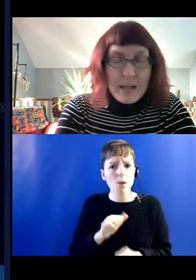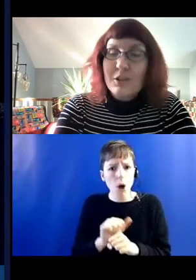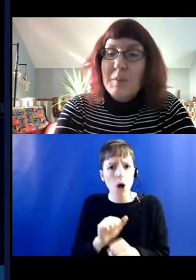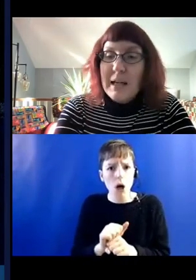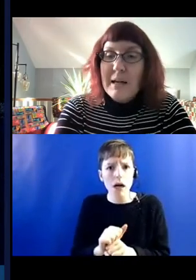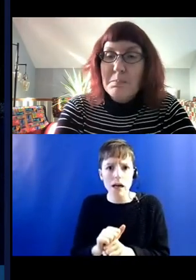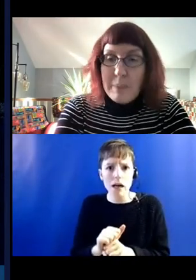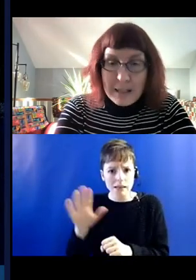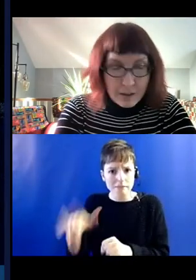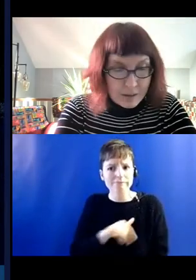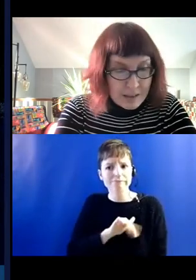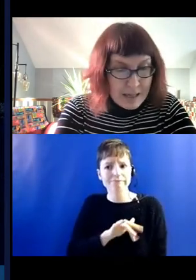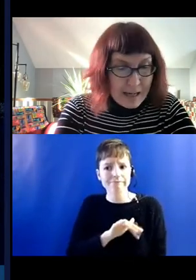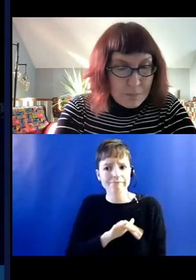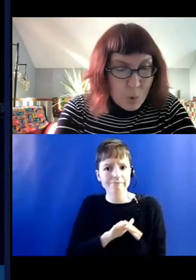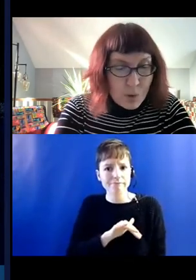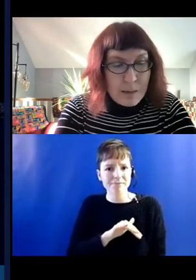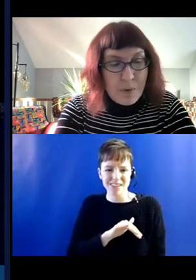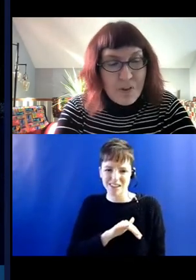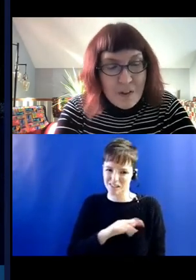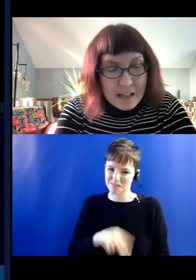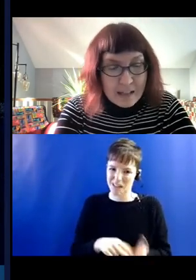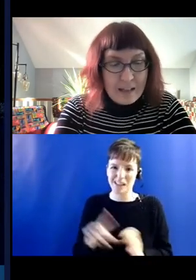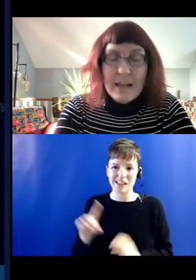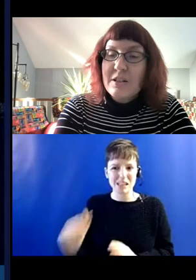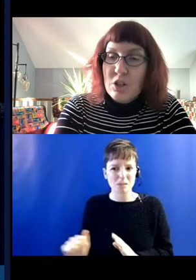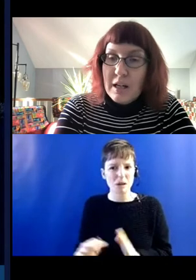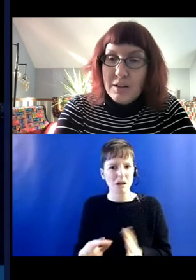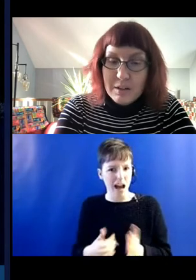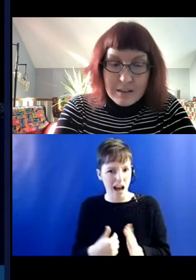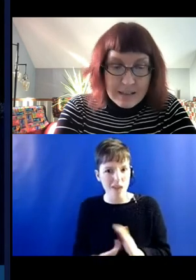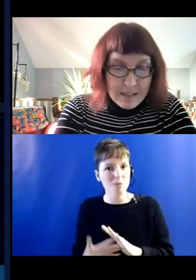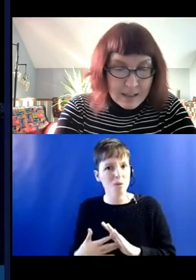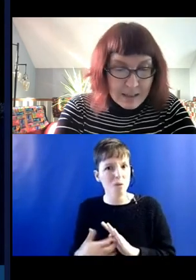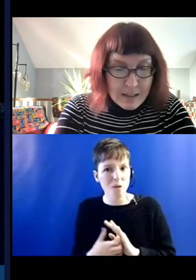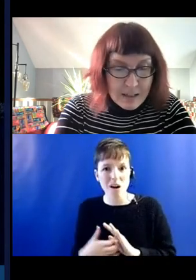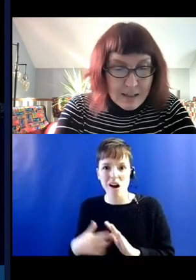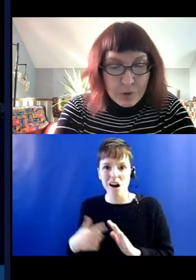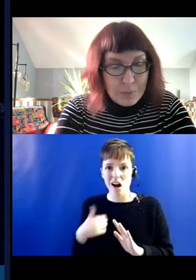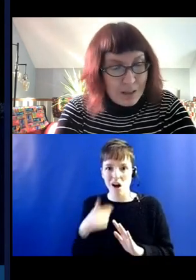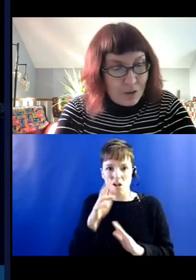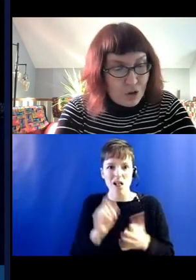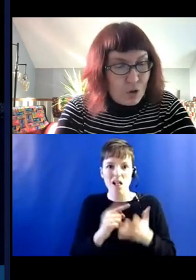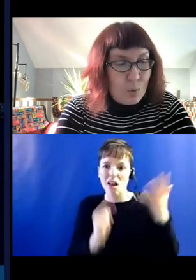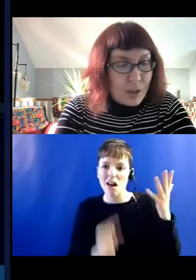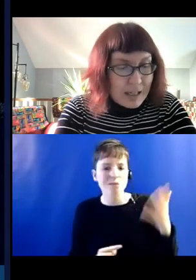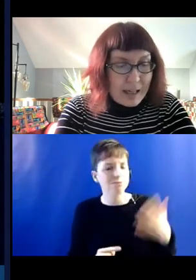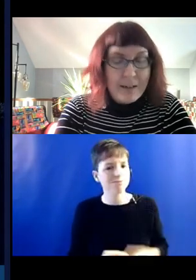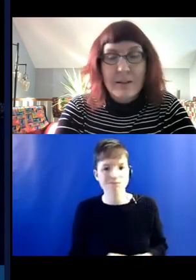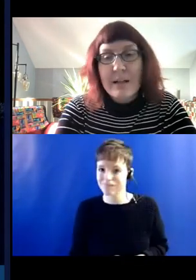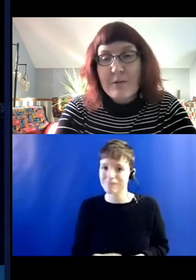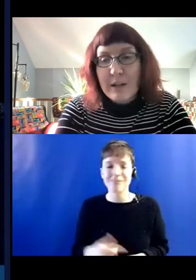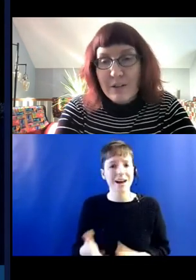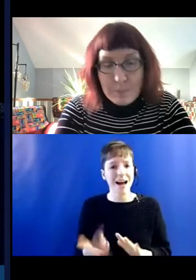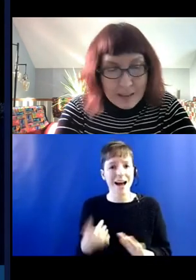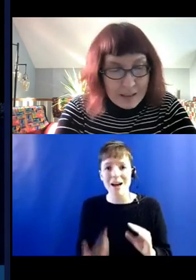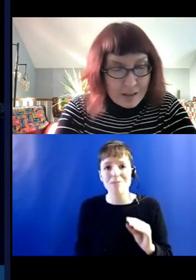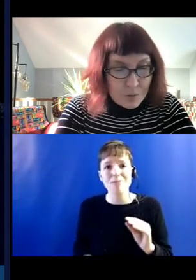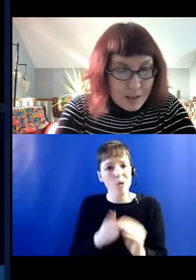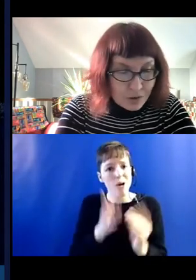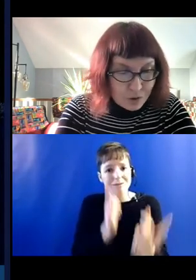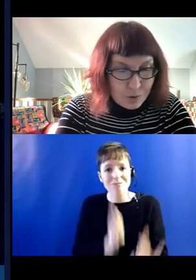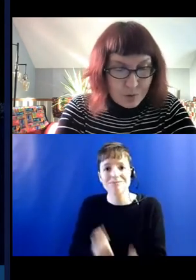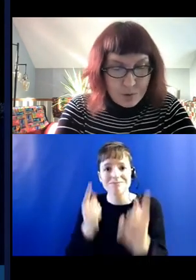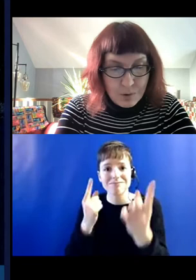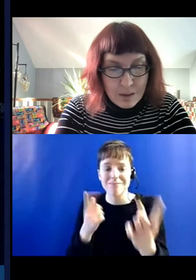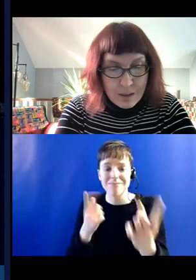disability makes me a better and more empathetic educator, that it enables me to show more care and flexibility to